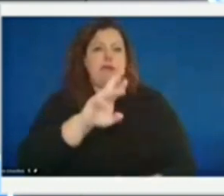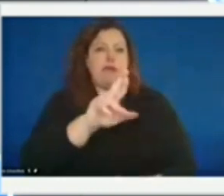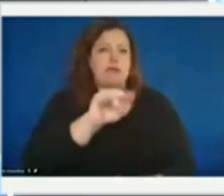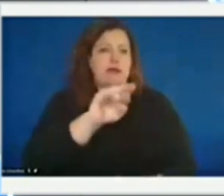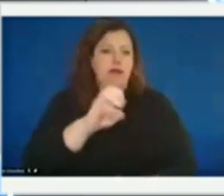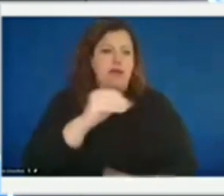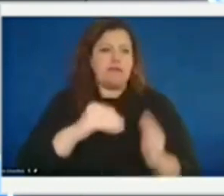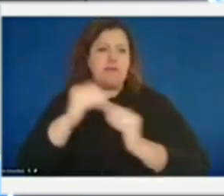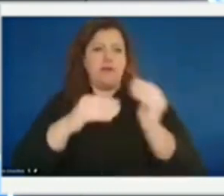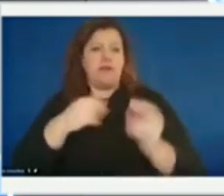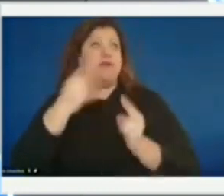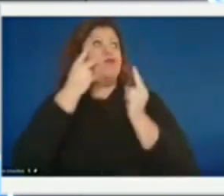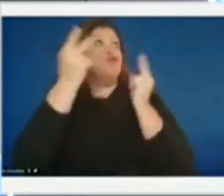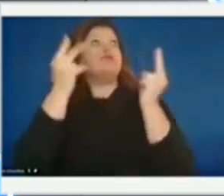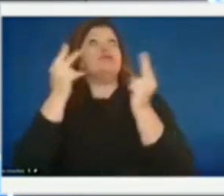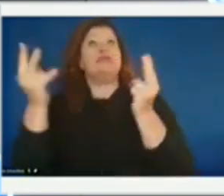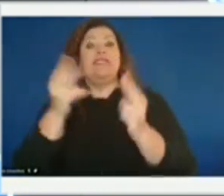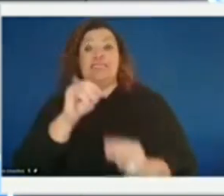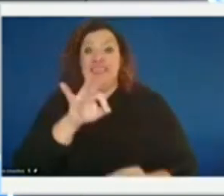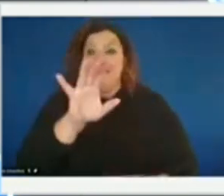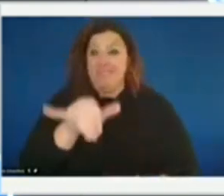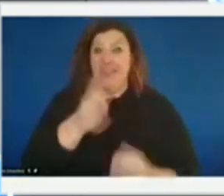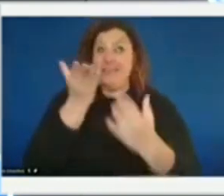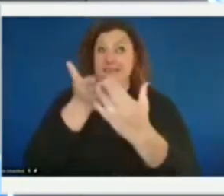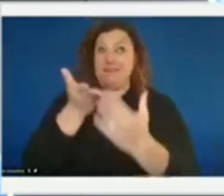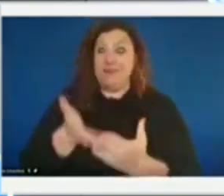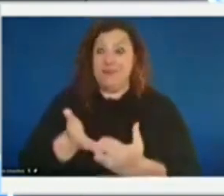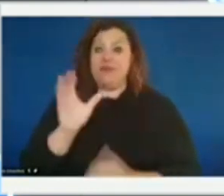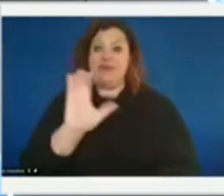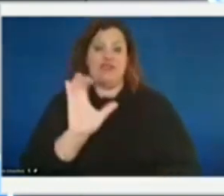the litmus test, then Charlotte is booming.